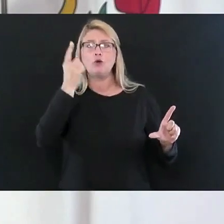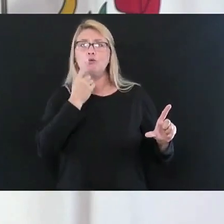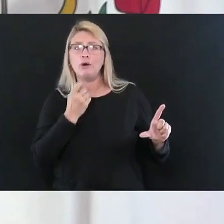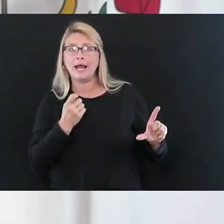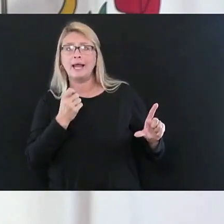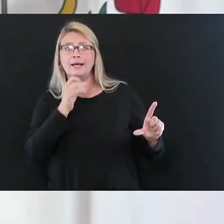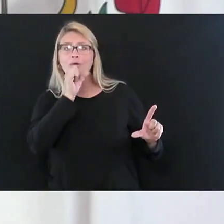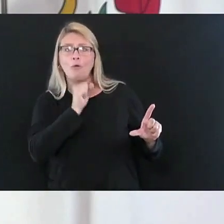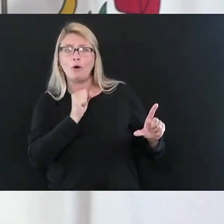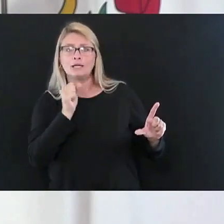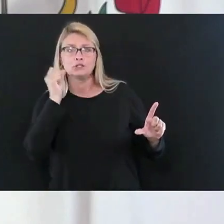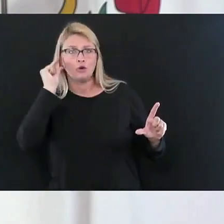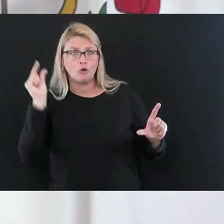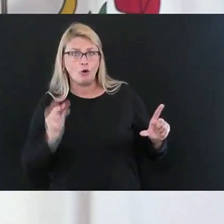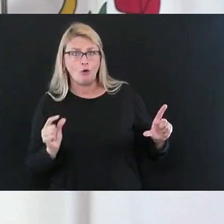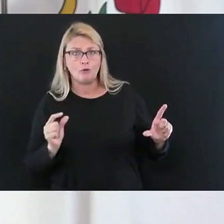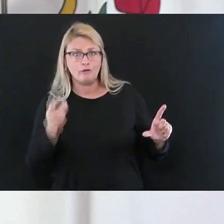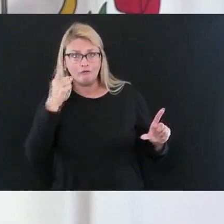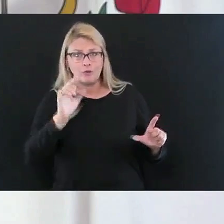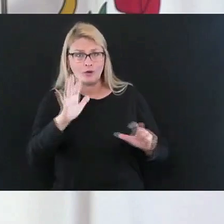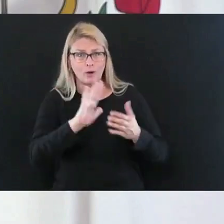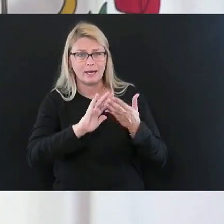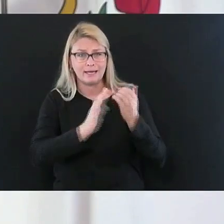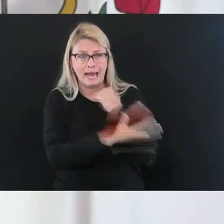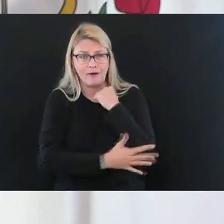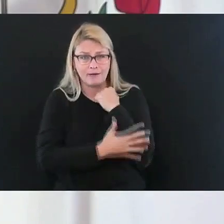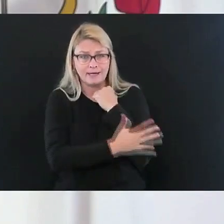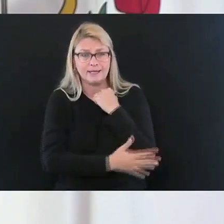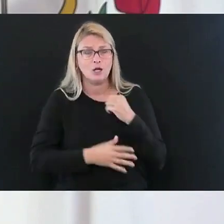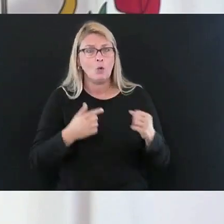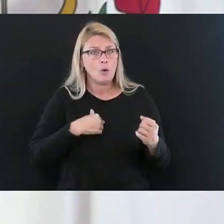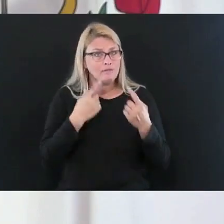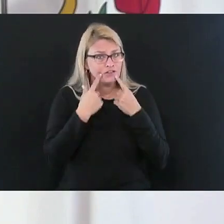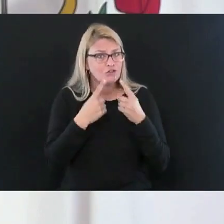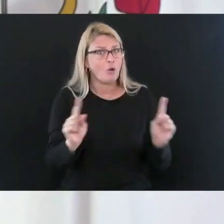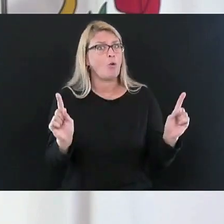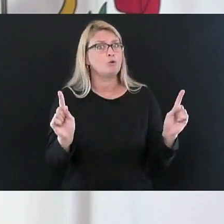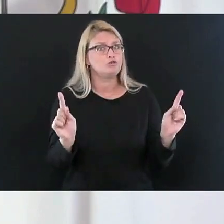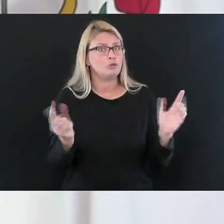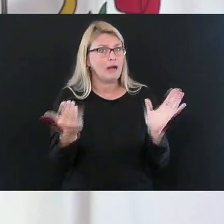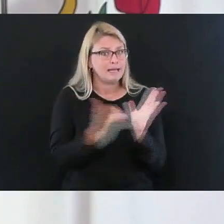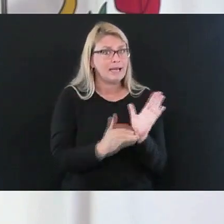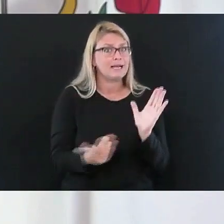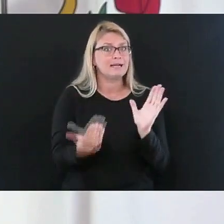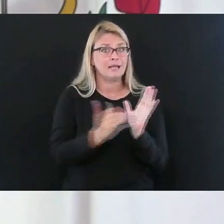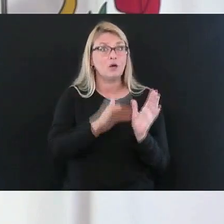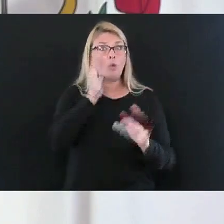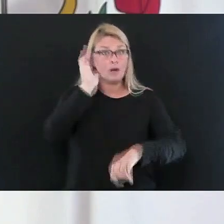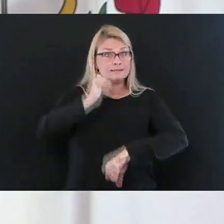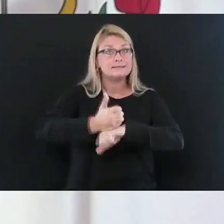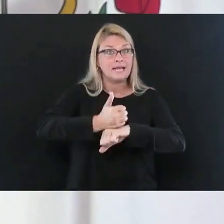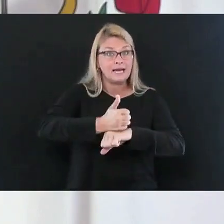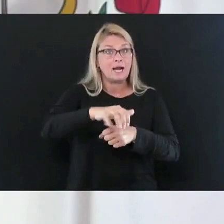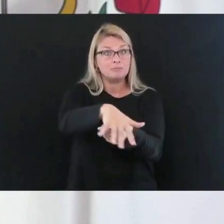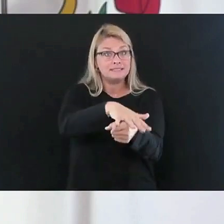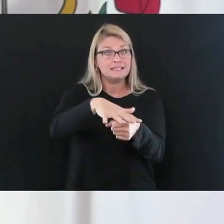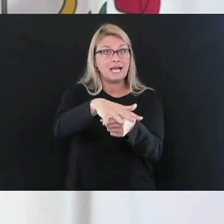gold. And we've told you repeatedly, we're going to set up sites in those counties,